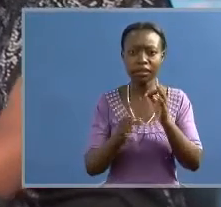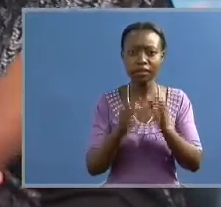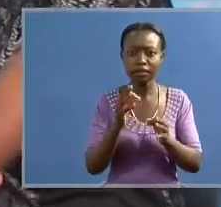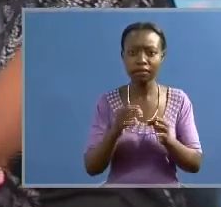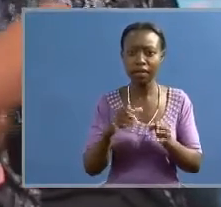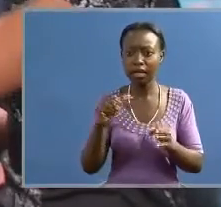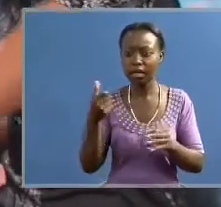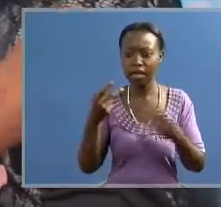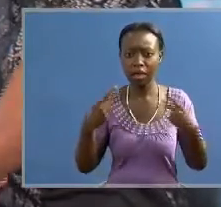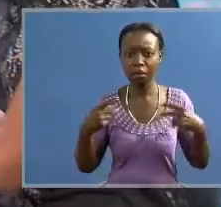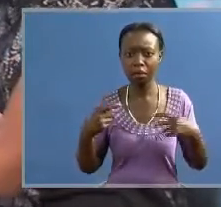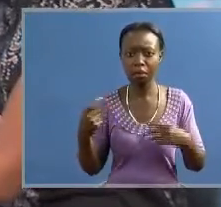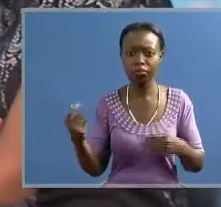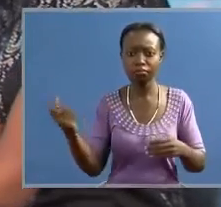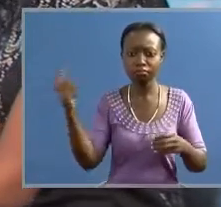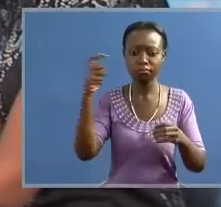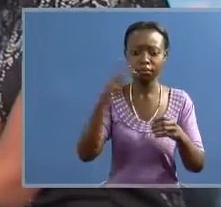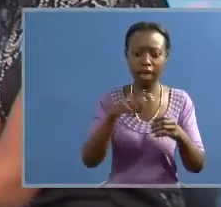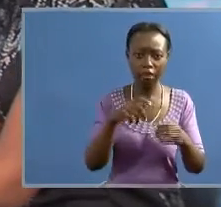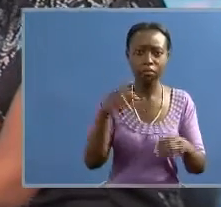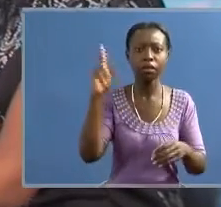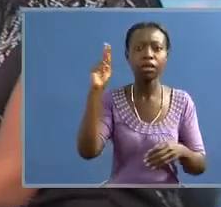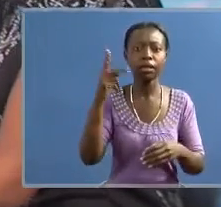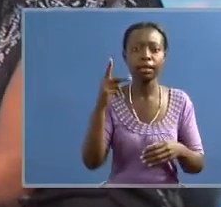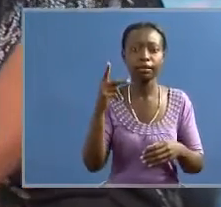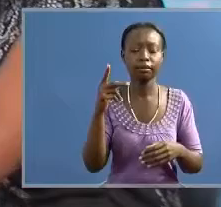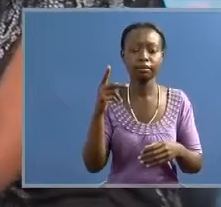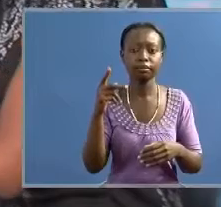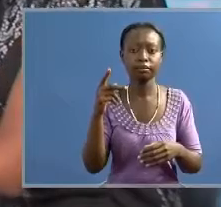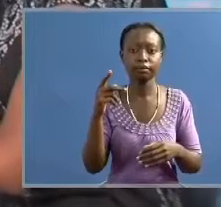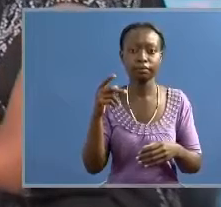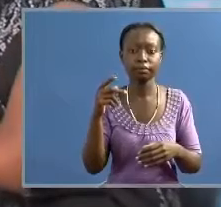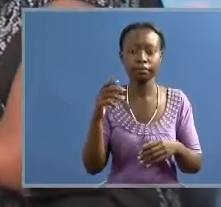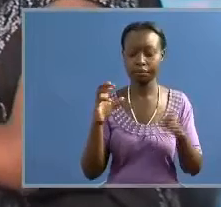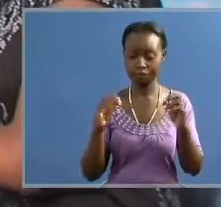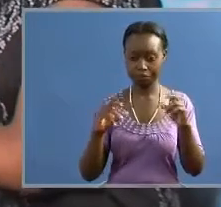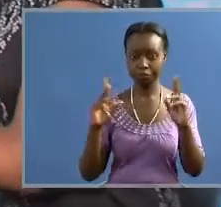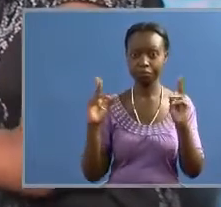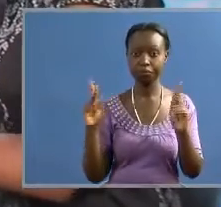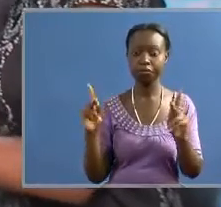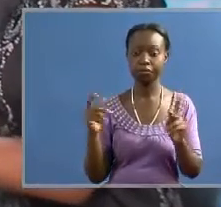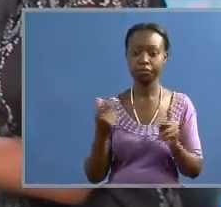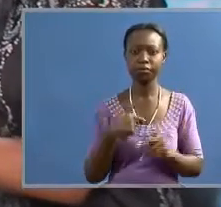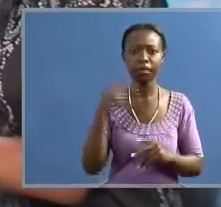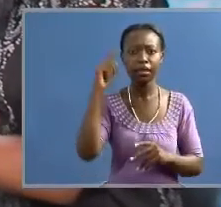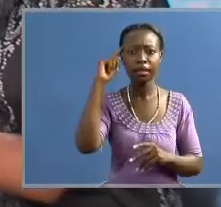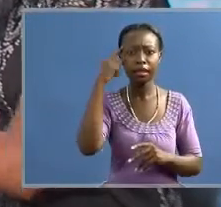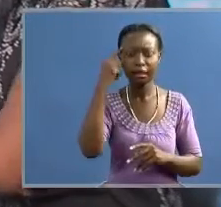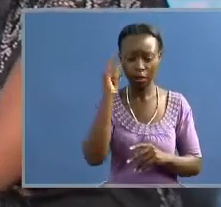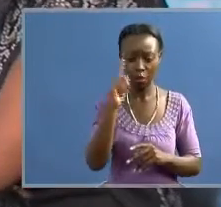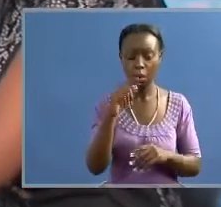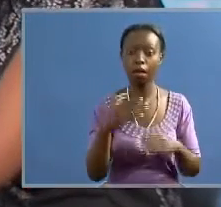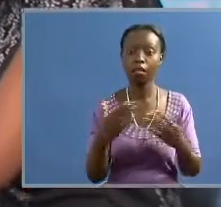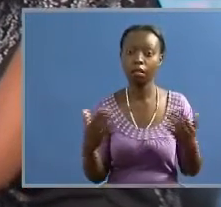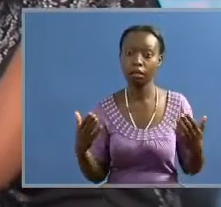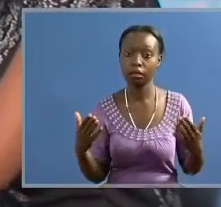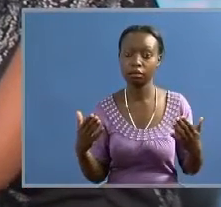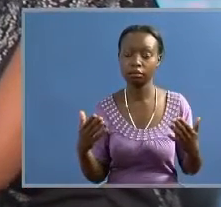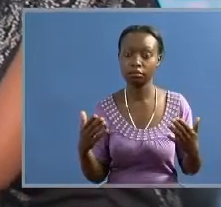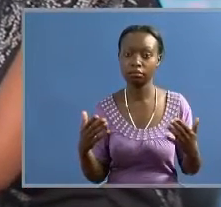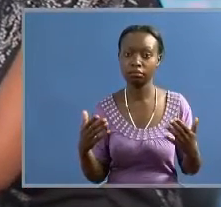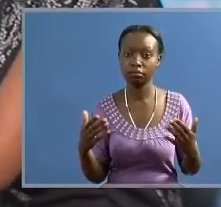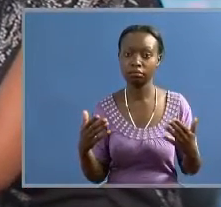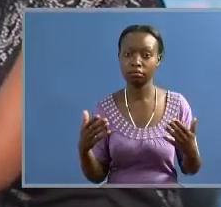the person just before they get into a lot of contact with other people? Well, I think one of the things that